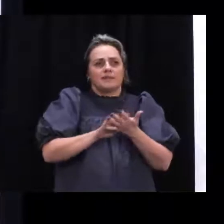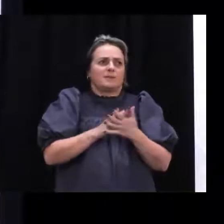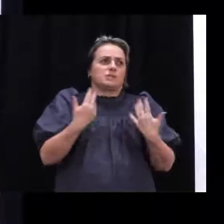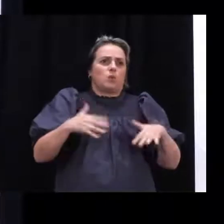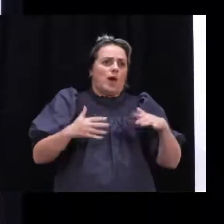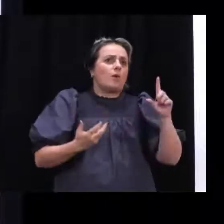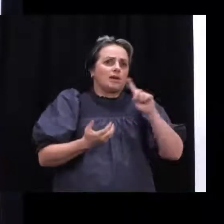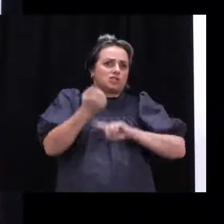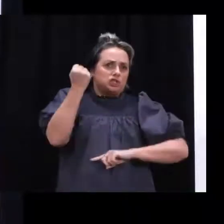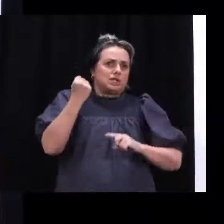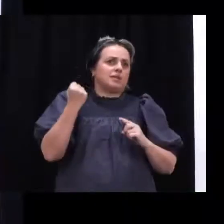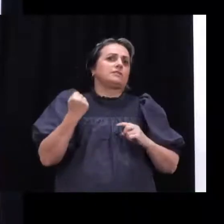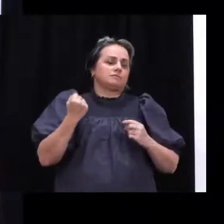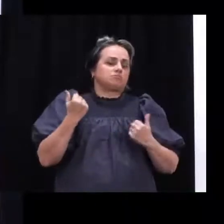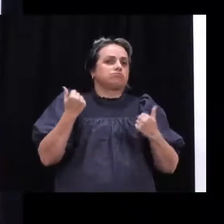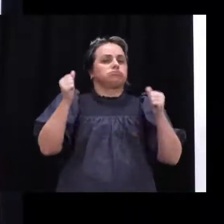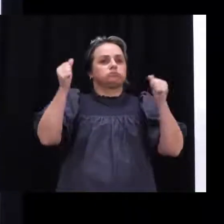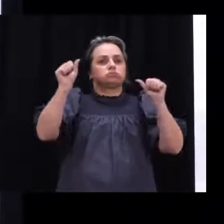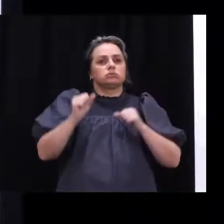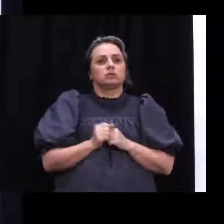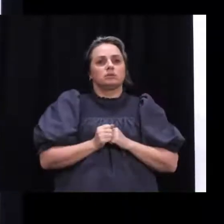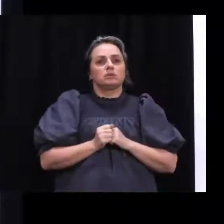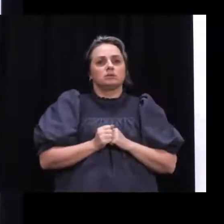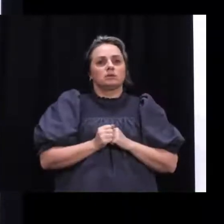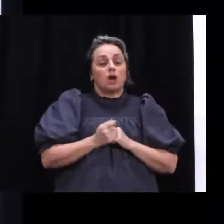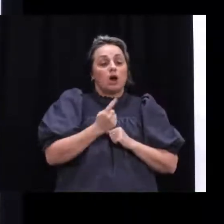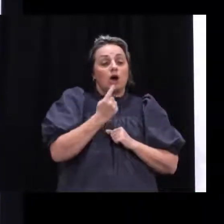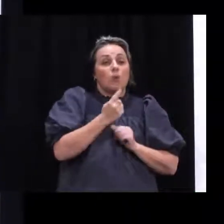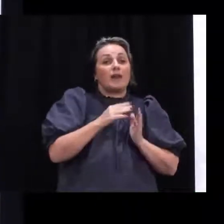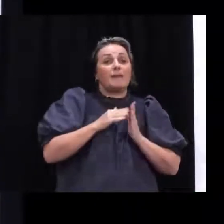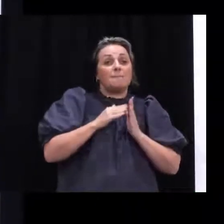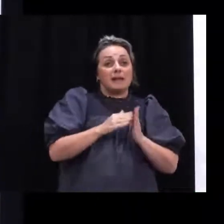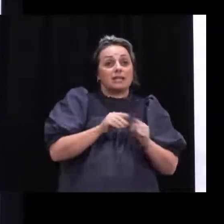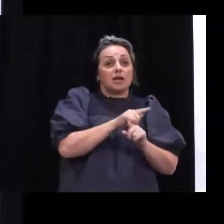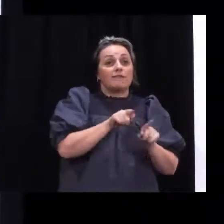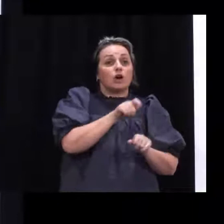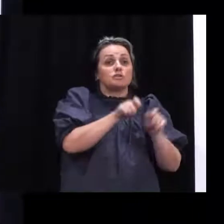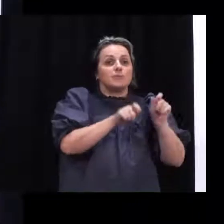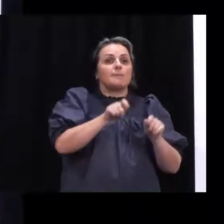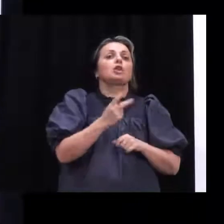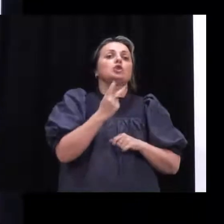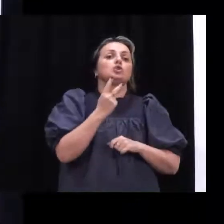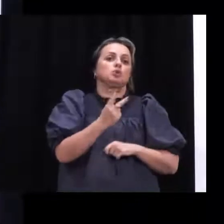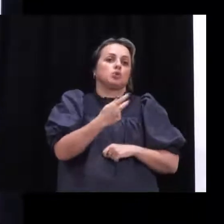significant milestone. Of those, 1,200,000 are